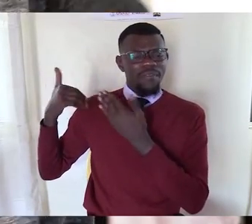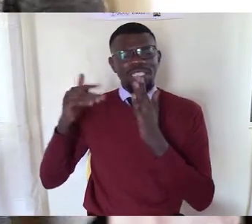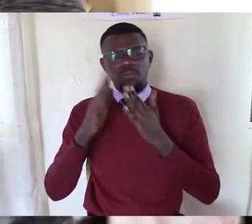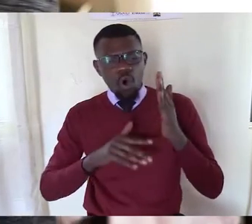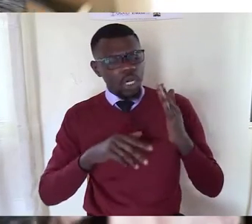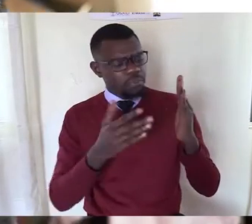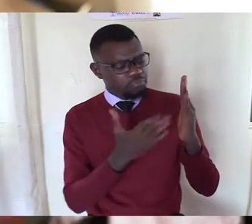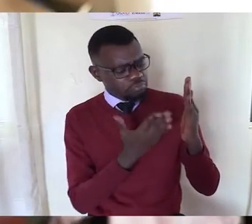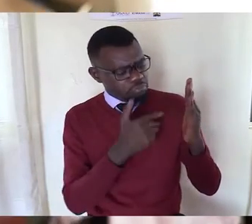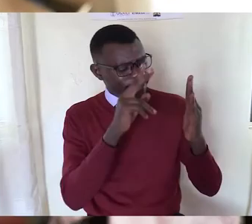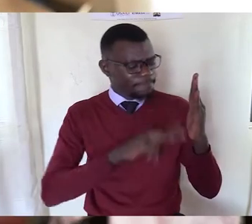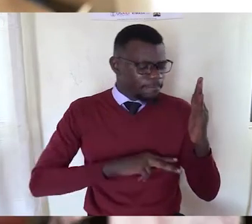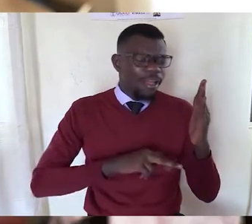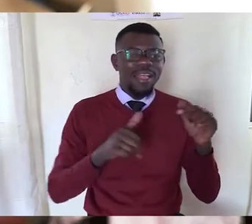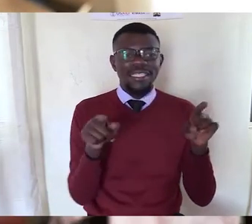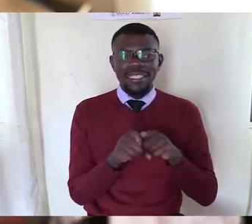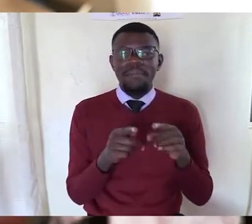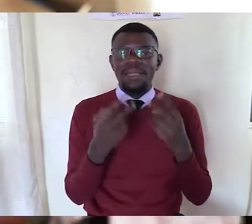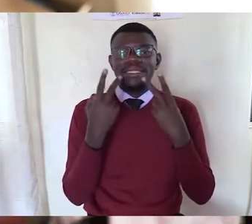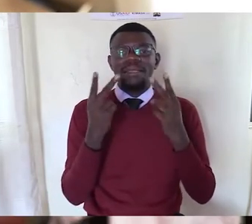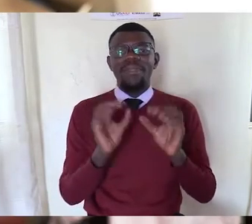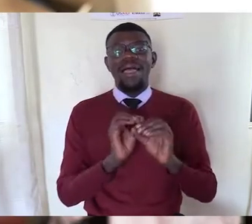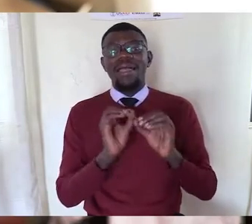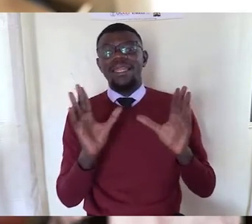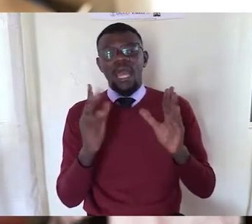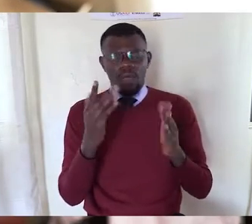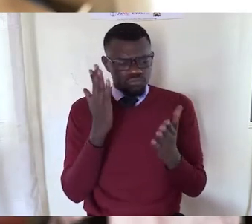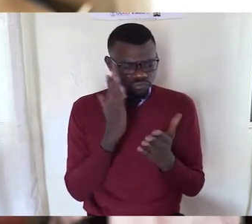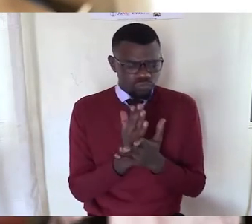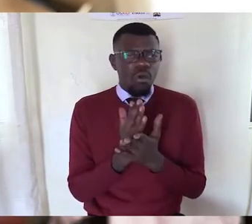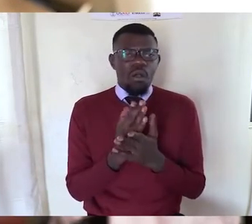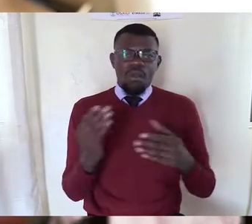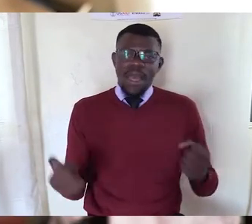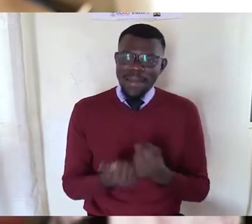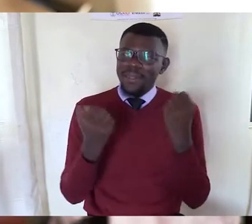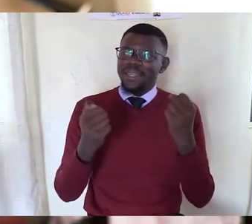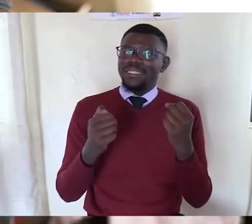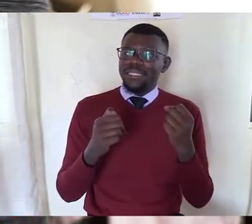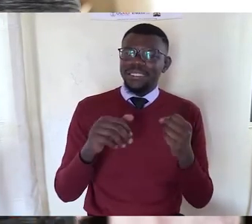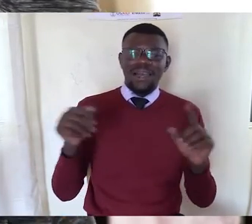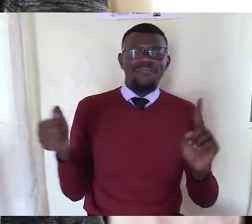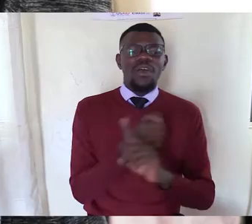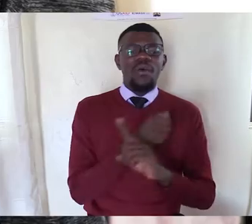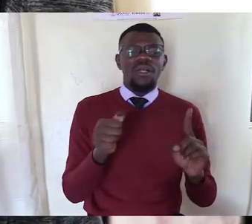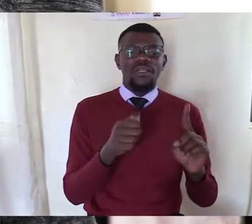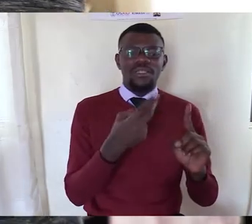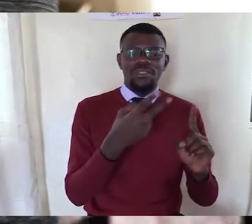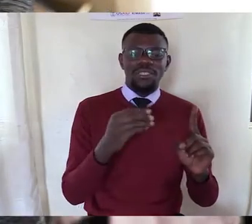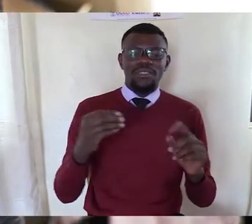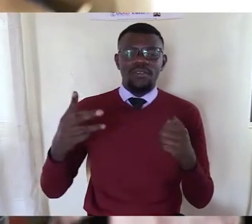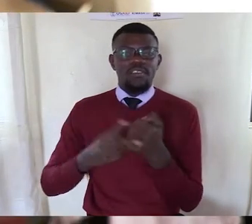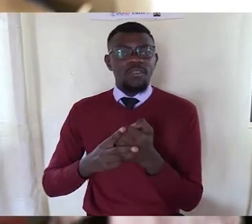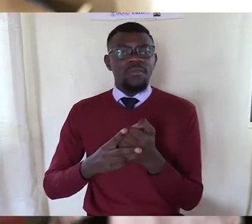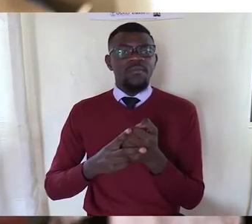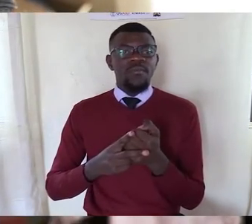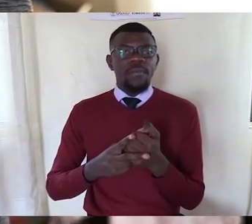reports. CPEV findings were very clear that there was this issue around SGBV in 2007.